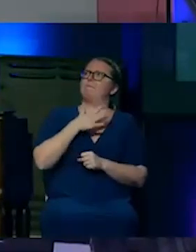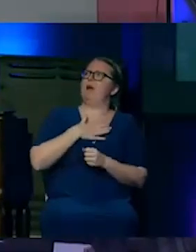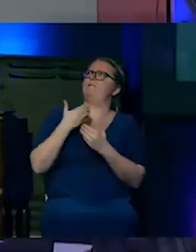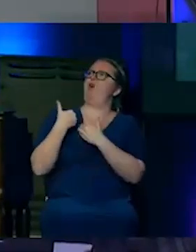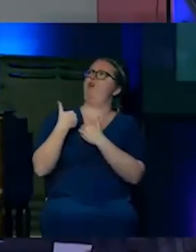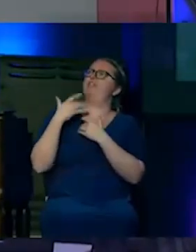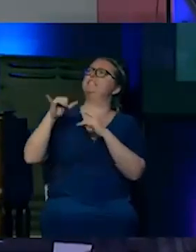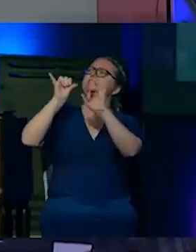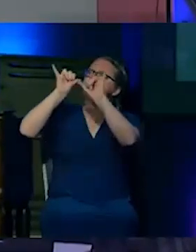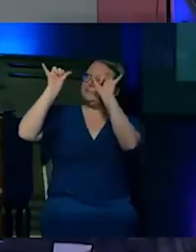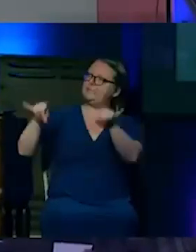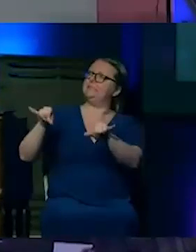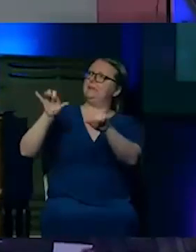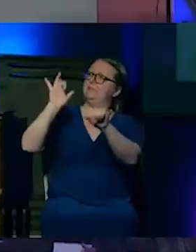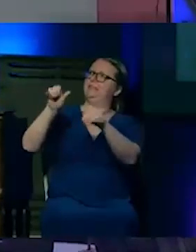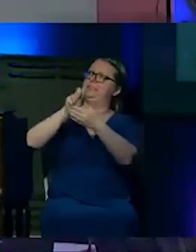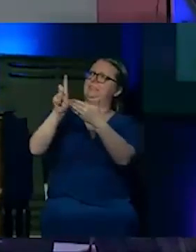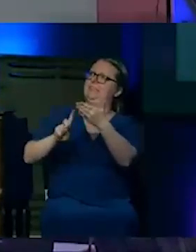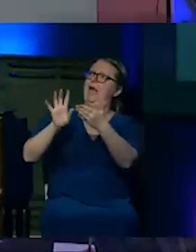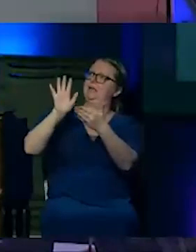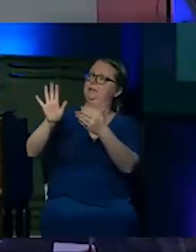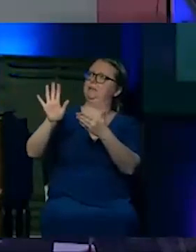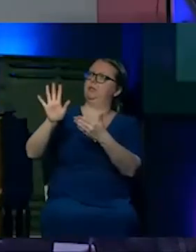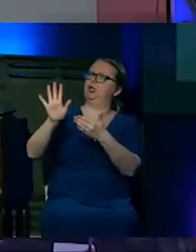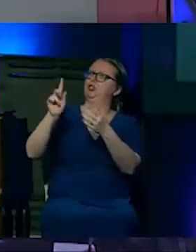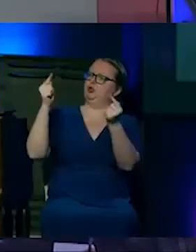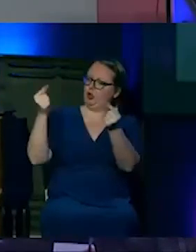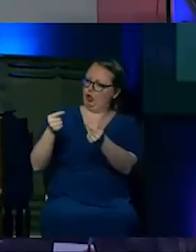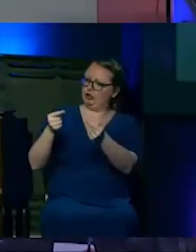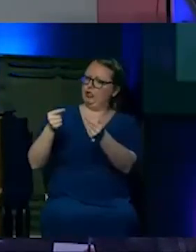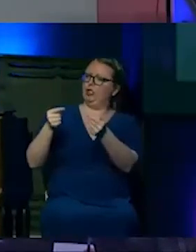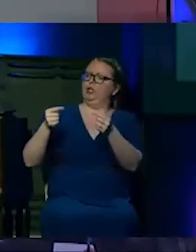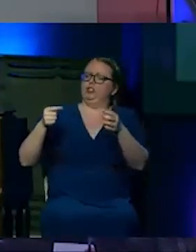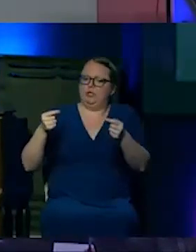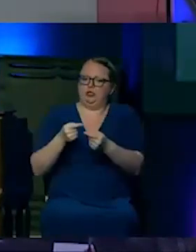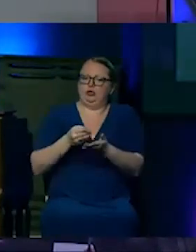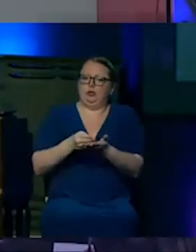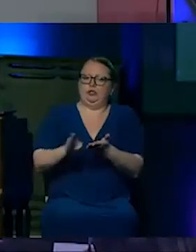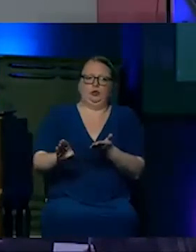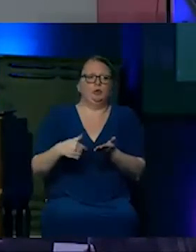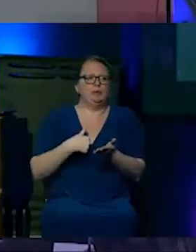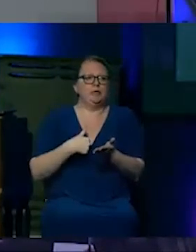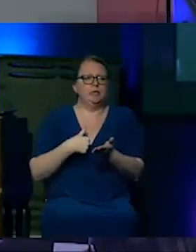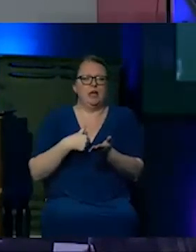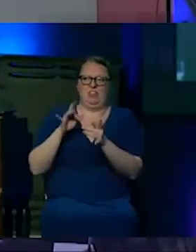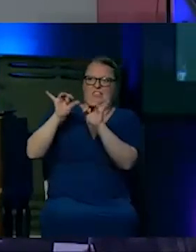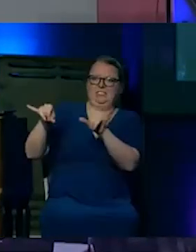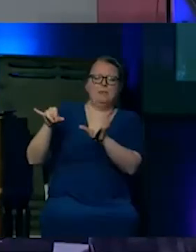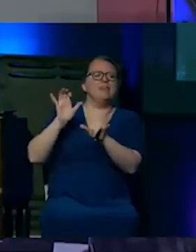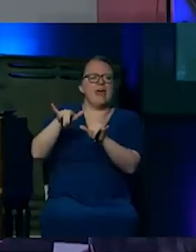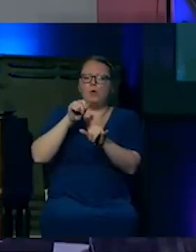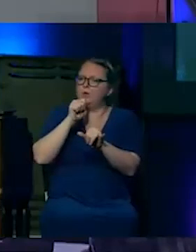is a system that is designed to hurt, to injure, to exclude me, and it wasn't my